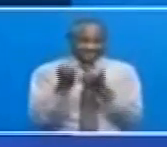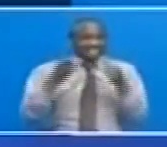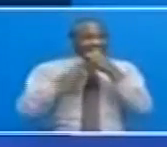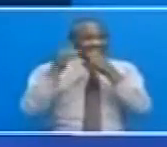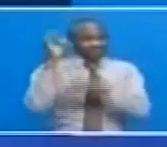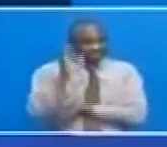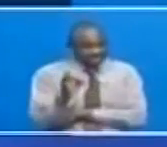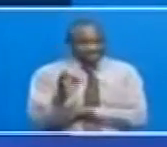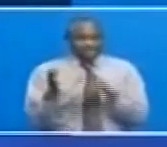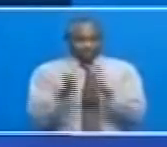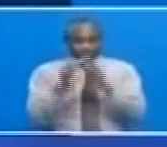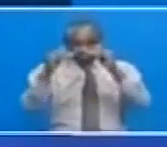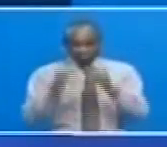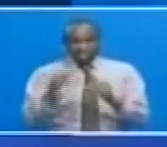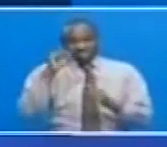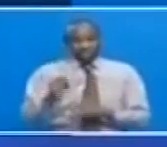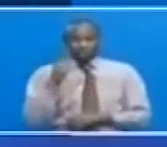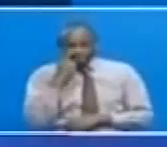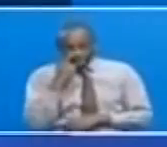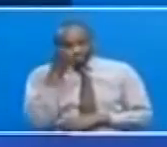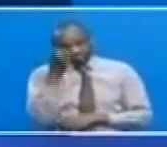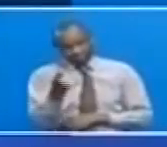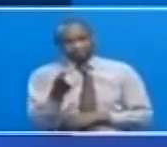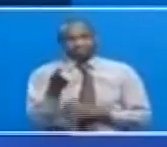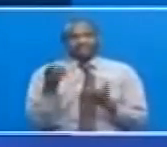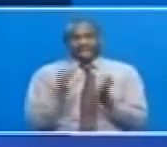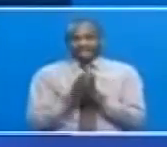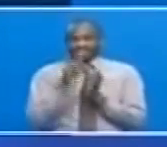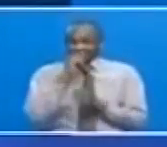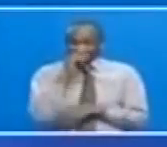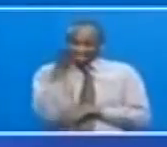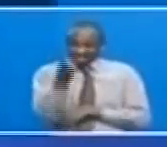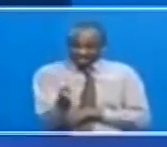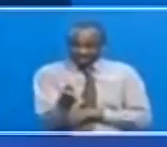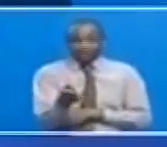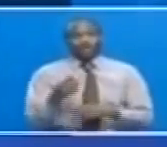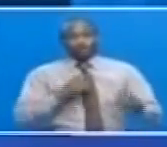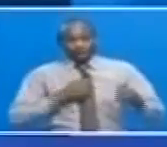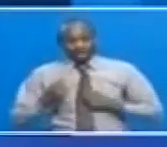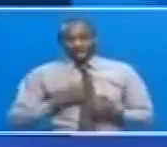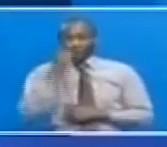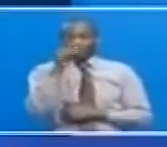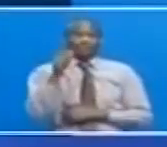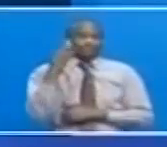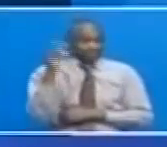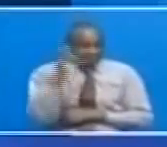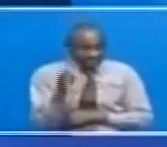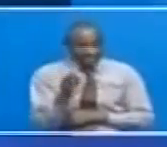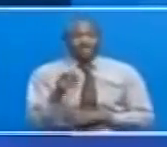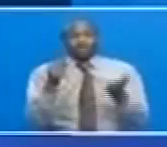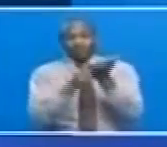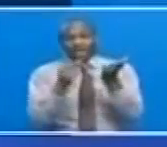90%, followed by South Sudan at 6.9%, Tanzania at 1.4%, Rwanda at 1.3%, Uganda